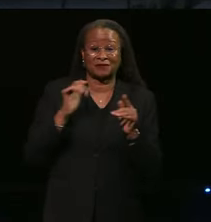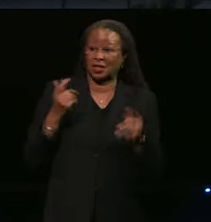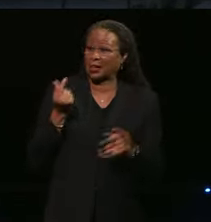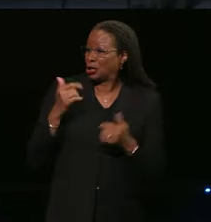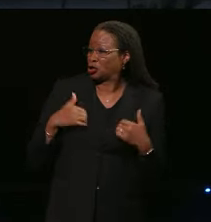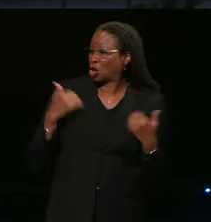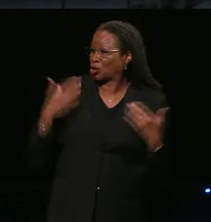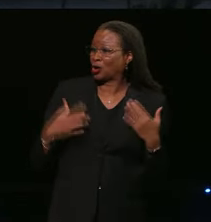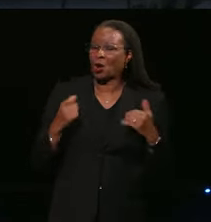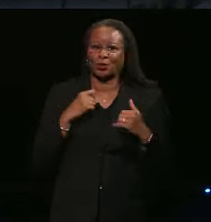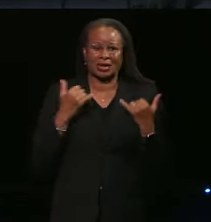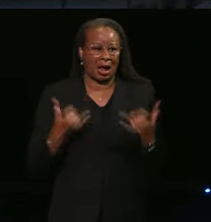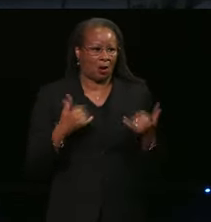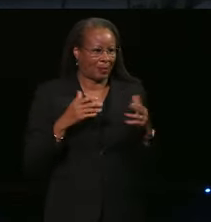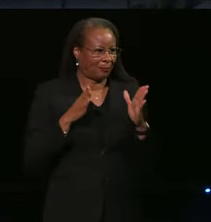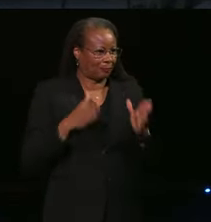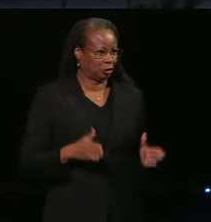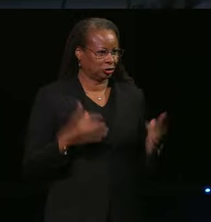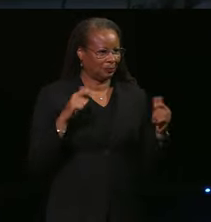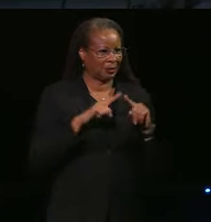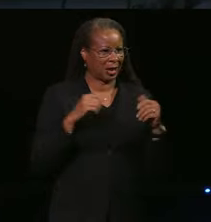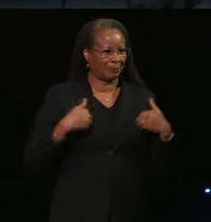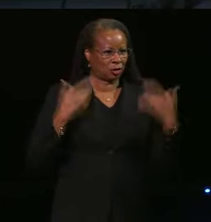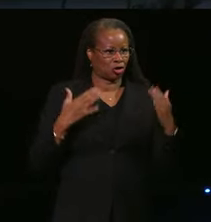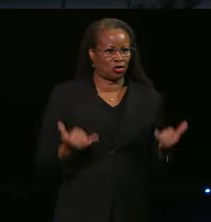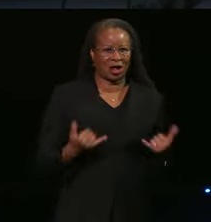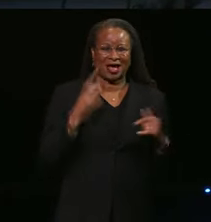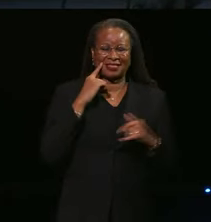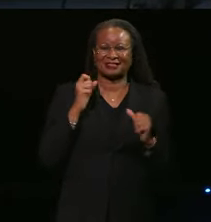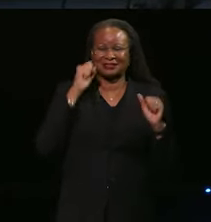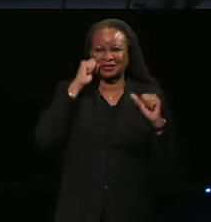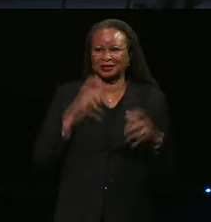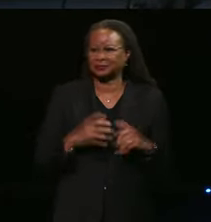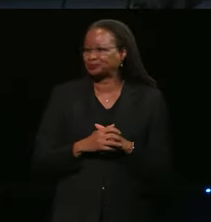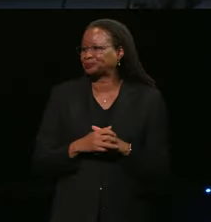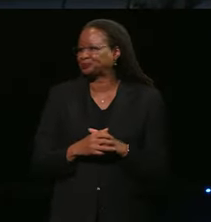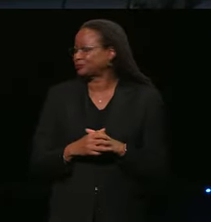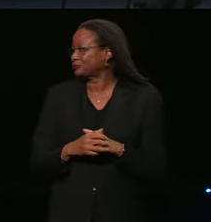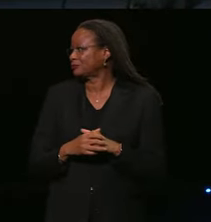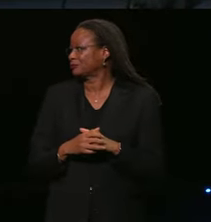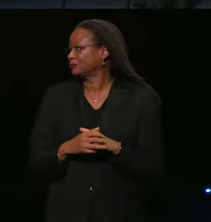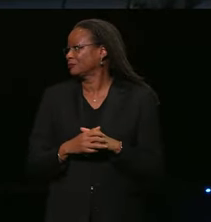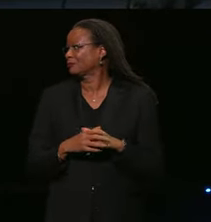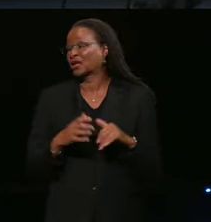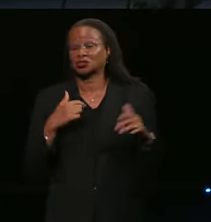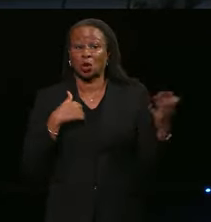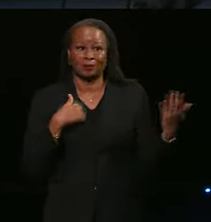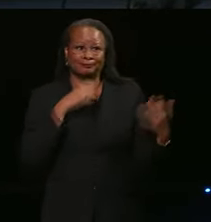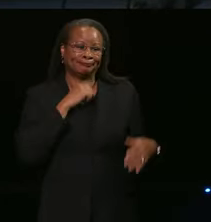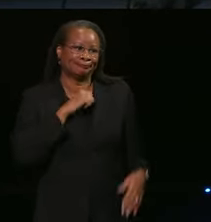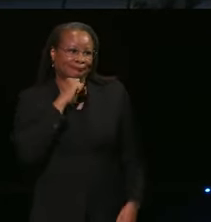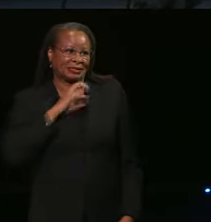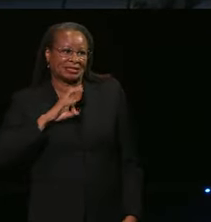oh, I'm this person now younger. I think that's fascinating. Well, I'm 73 years old. And